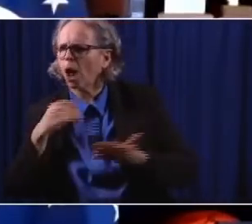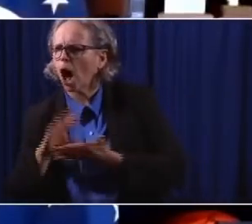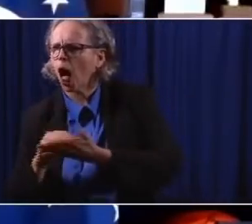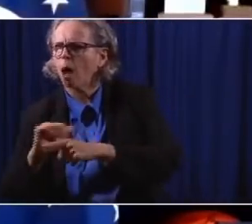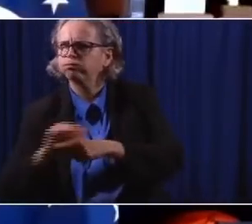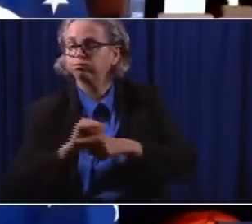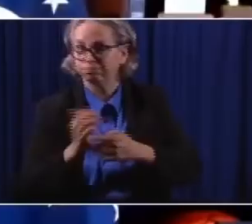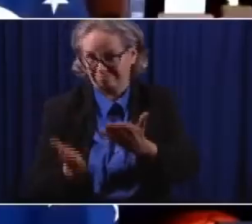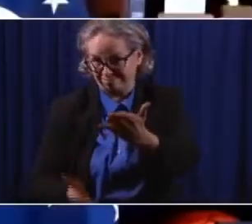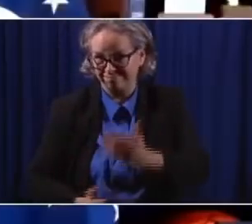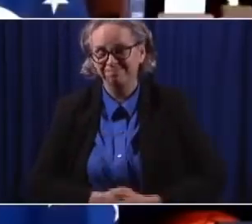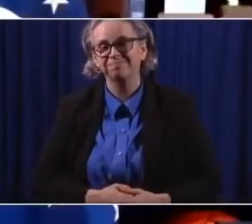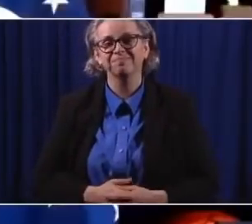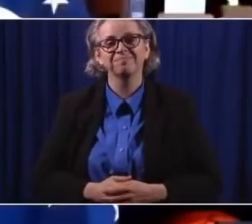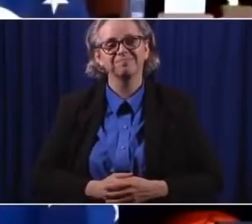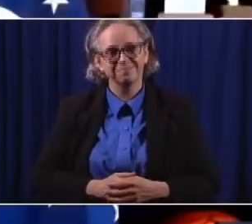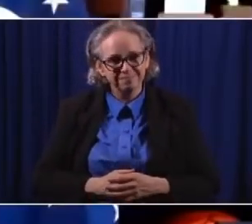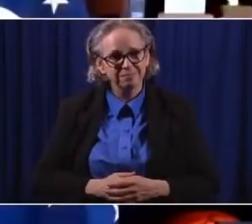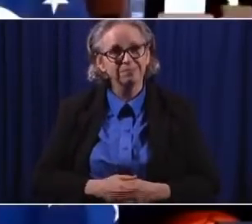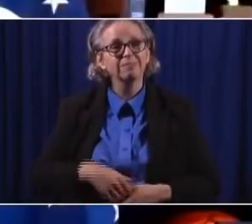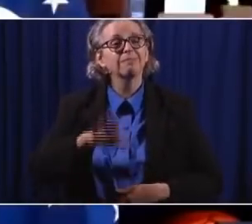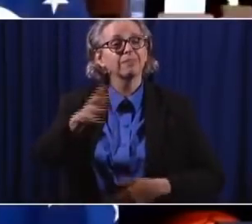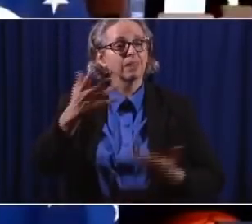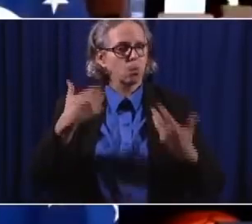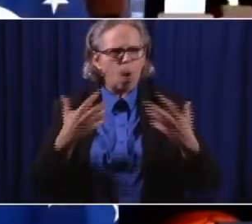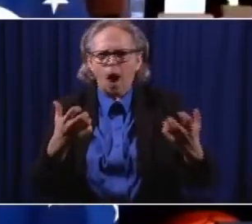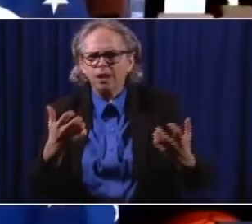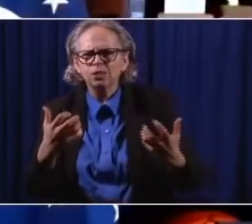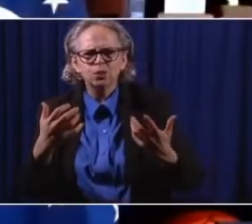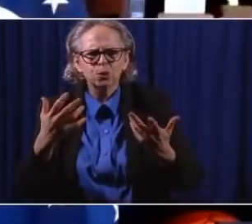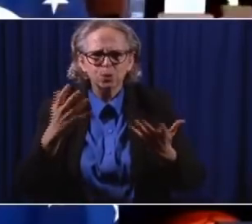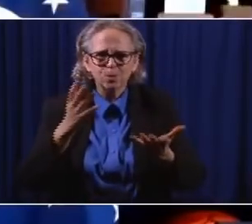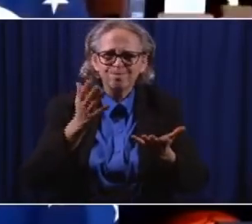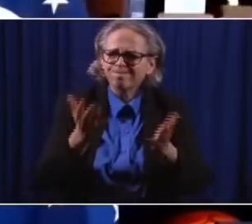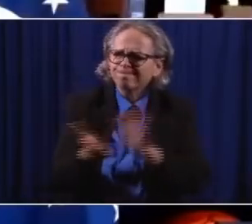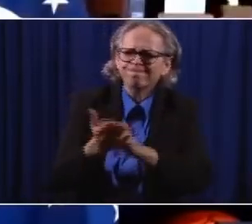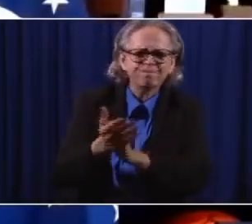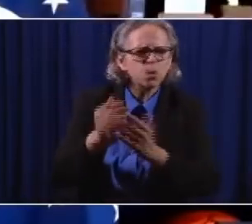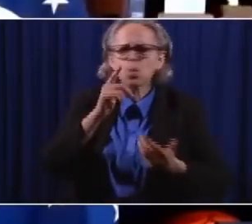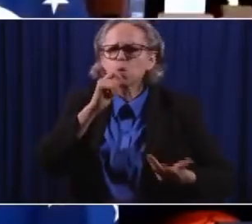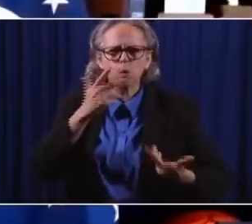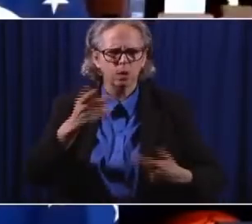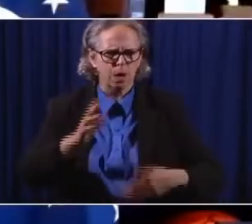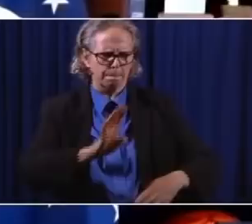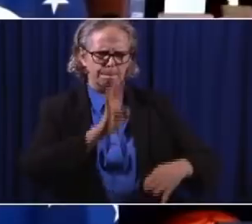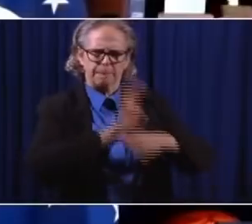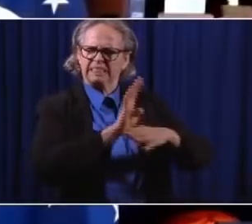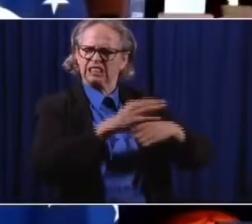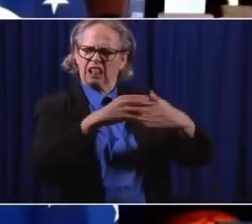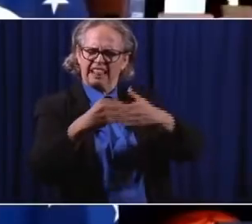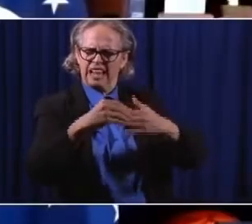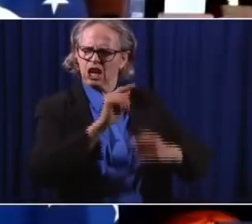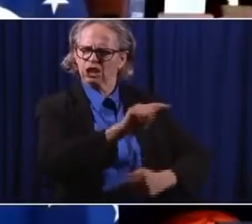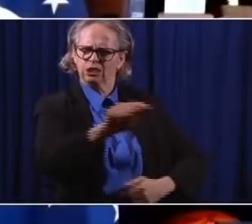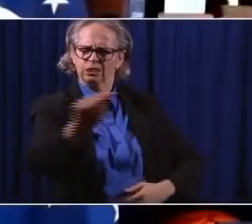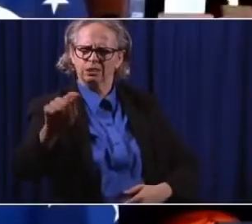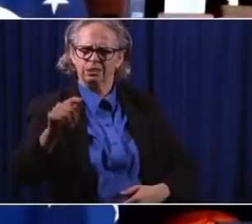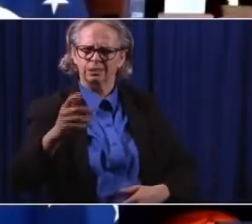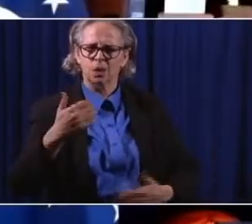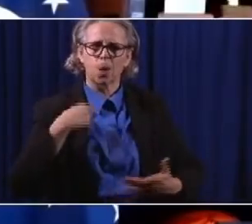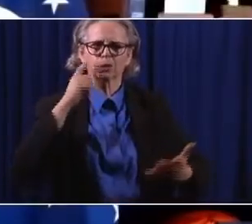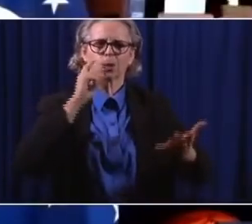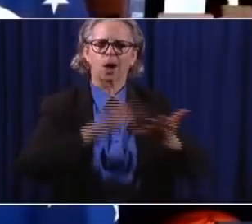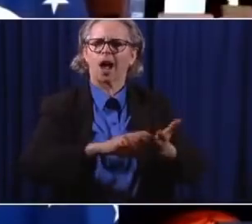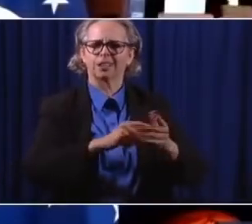also spotlight a business leadership. We try to highlight the businesses who've really stepped up. And as